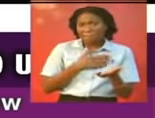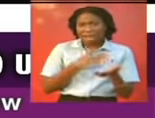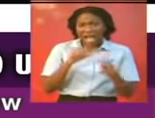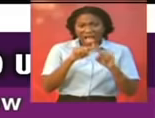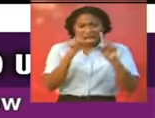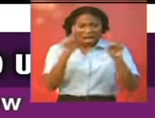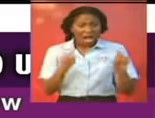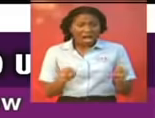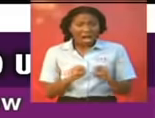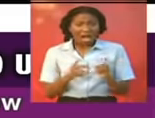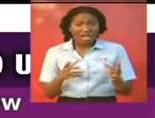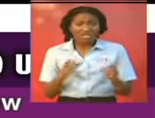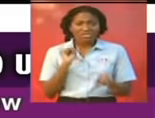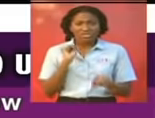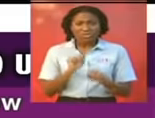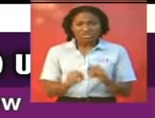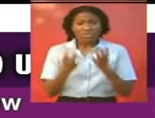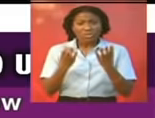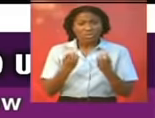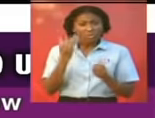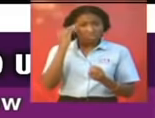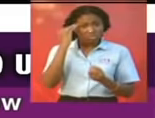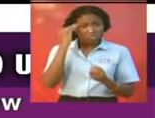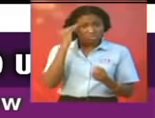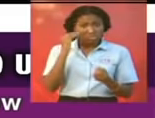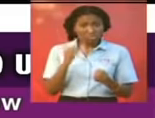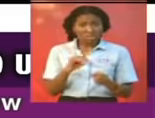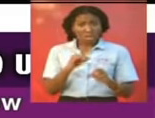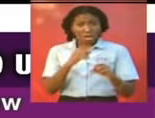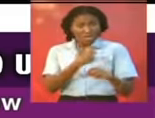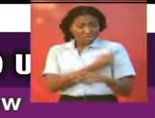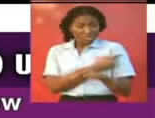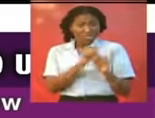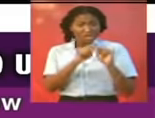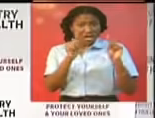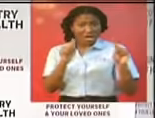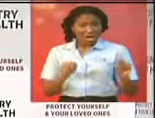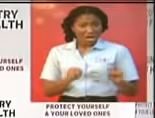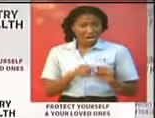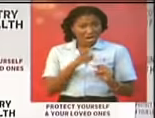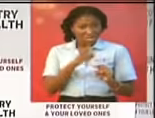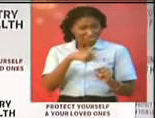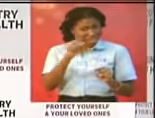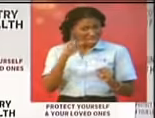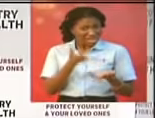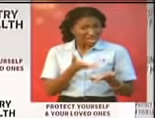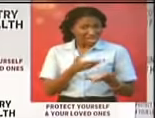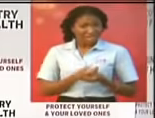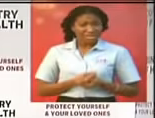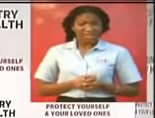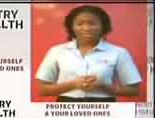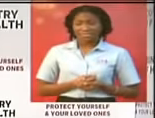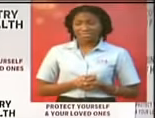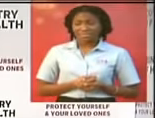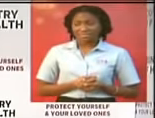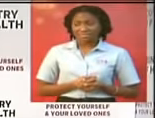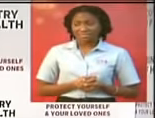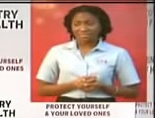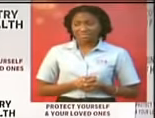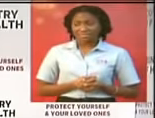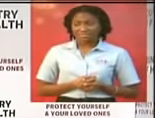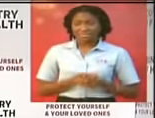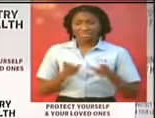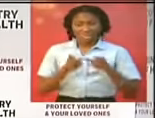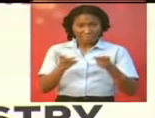card. So they're questioning the validity of those cards. So generally speaking, at the immunization site that is